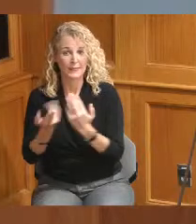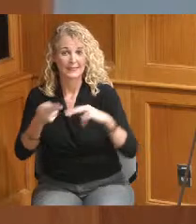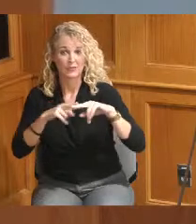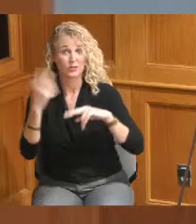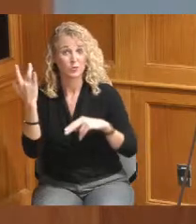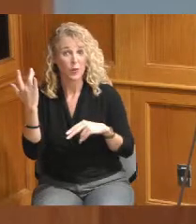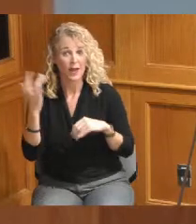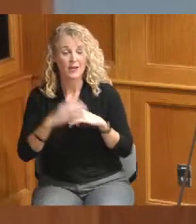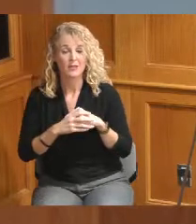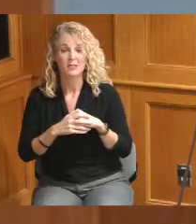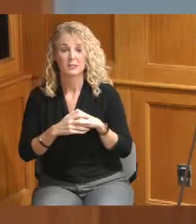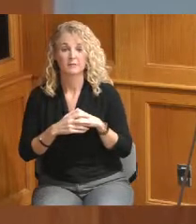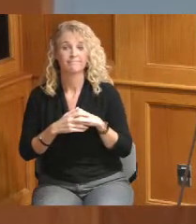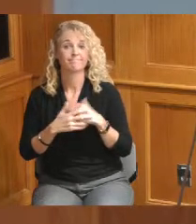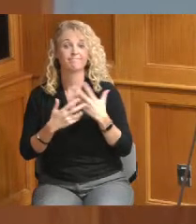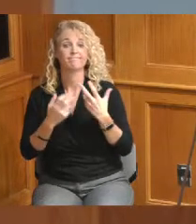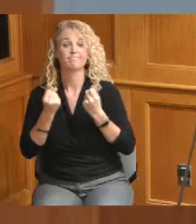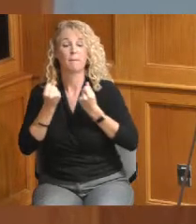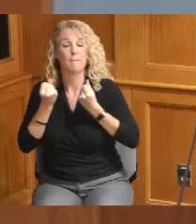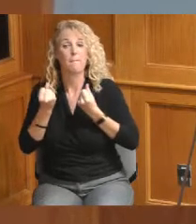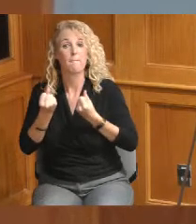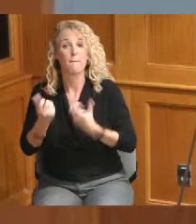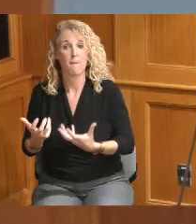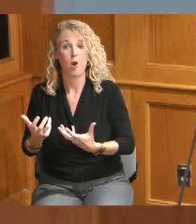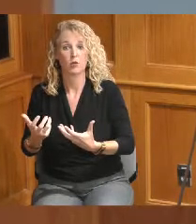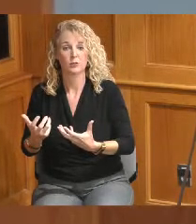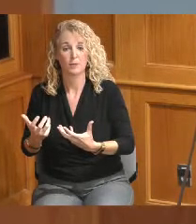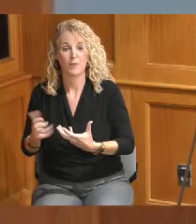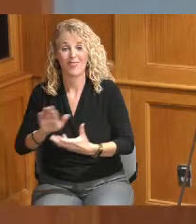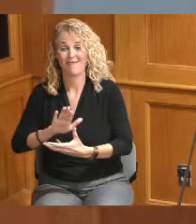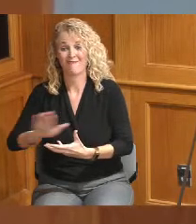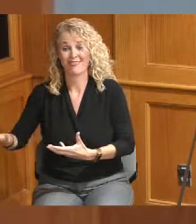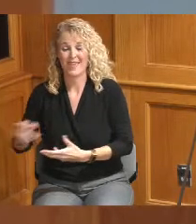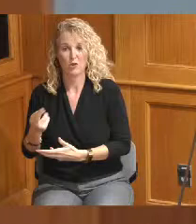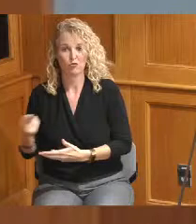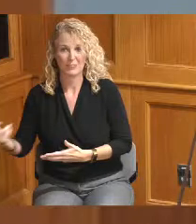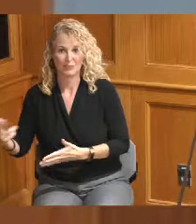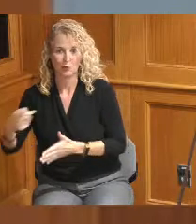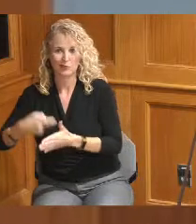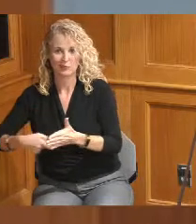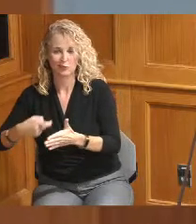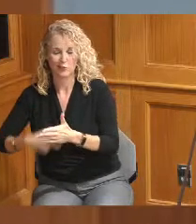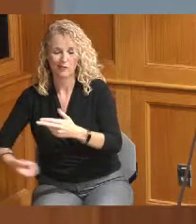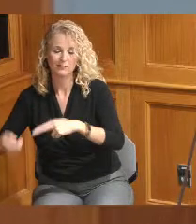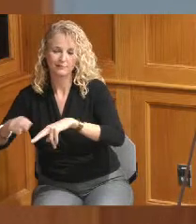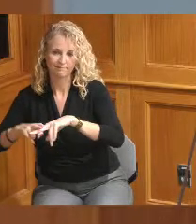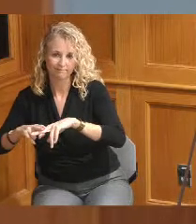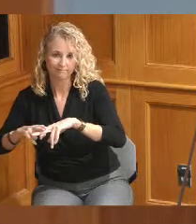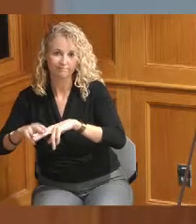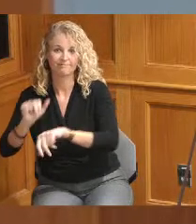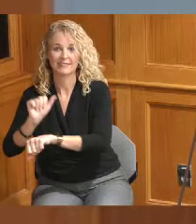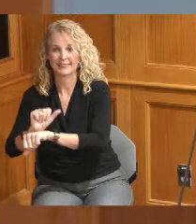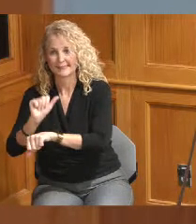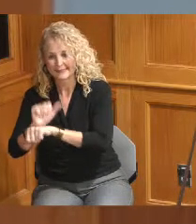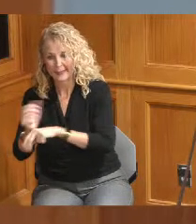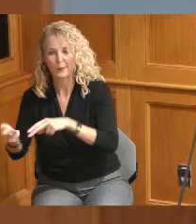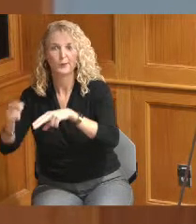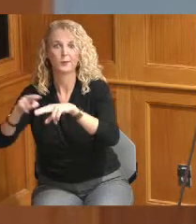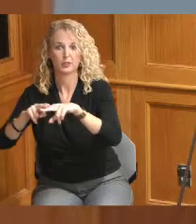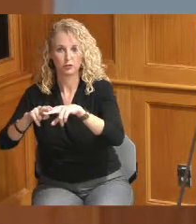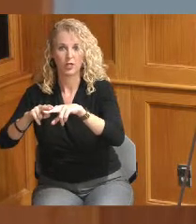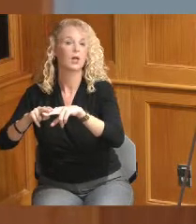They have had multiple increases in costs from their standpoint. There were labor cost